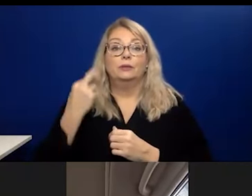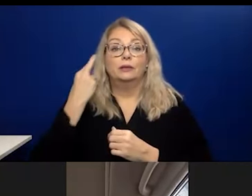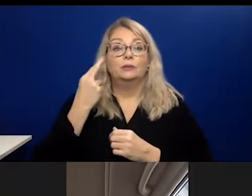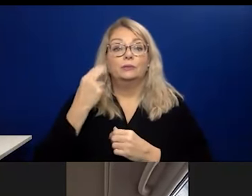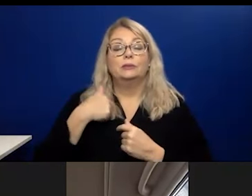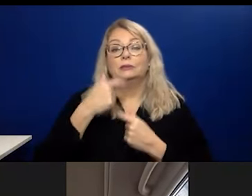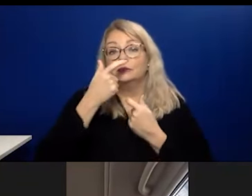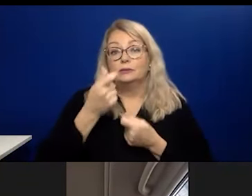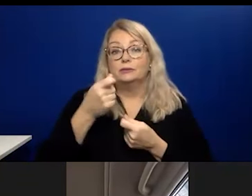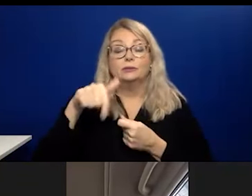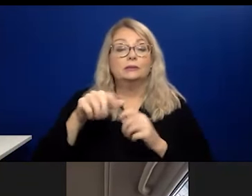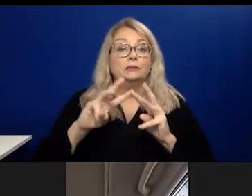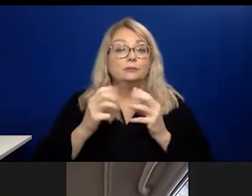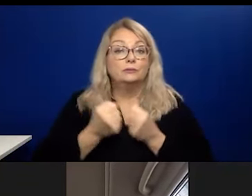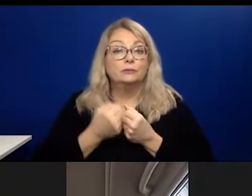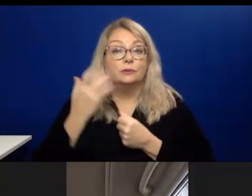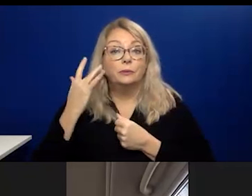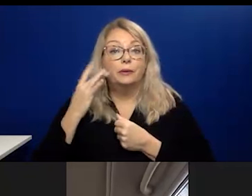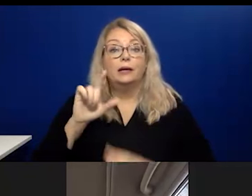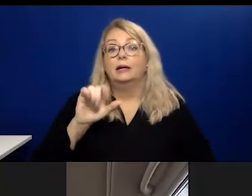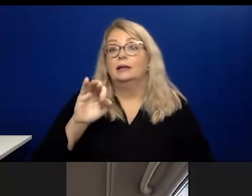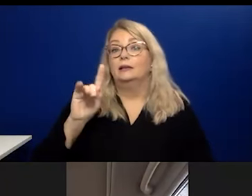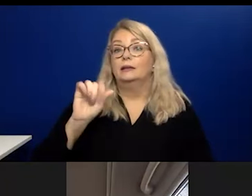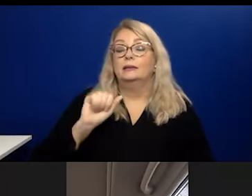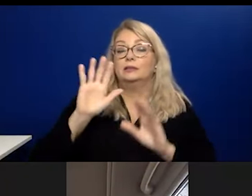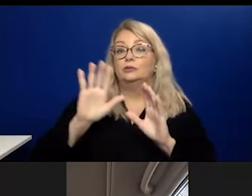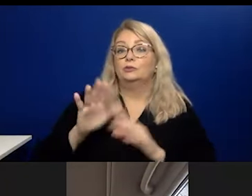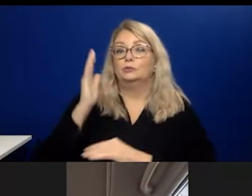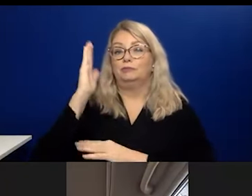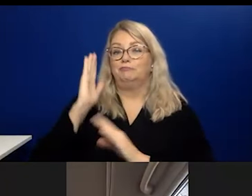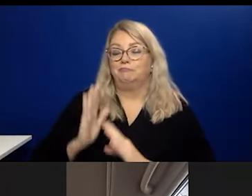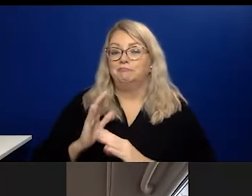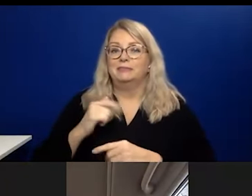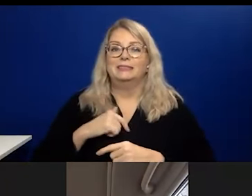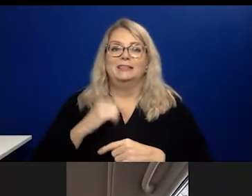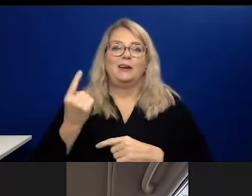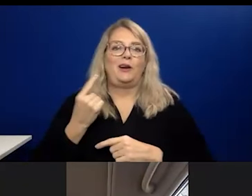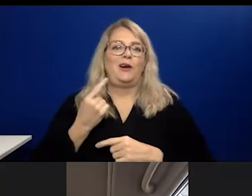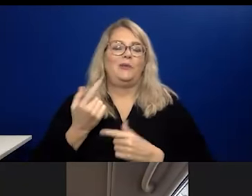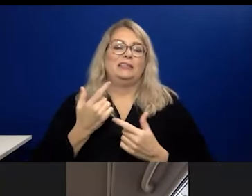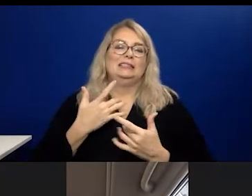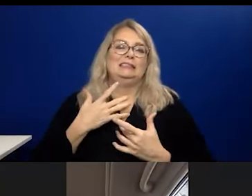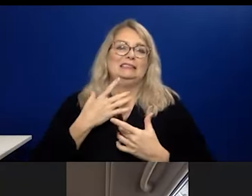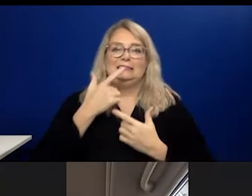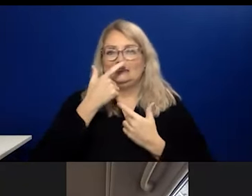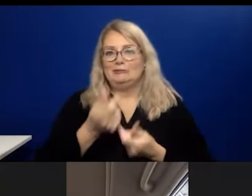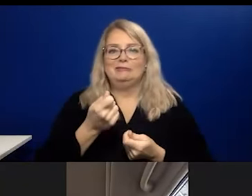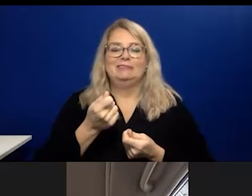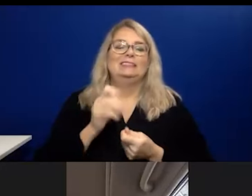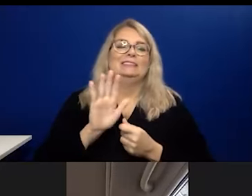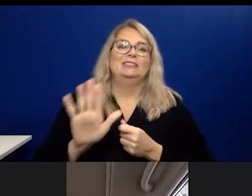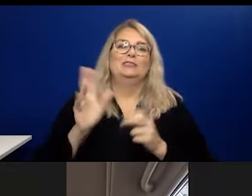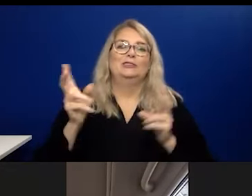this workshop is because Linda's a great speaker, and I'm always interested in all the topics that Linda talk about. And I'm also interested